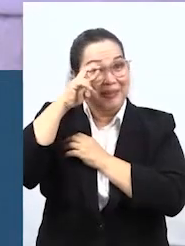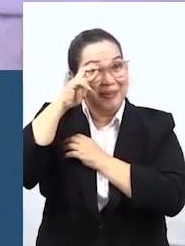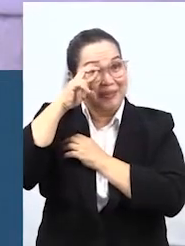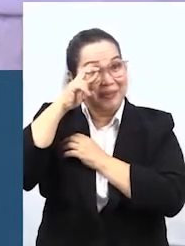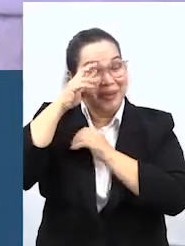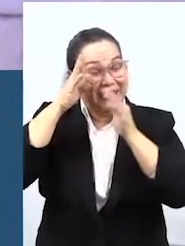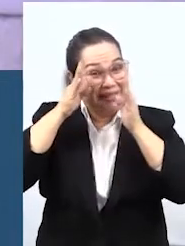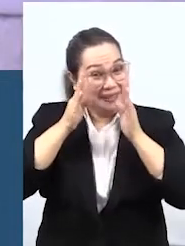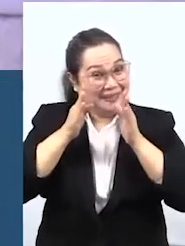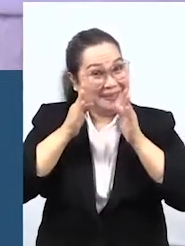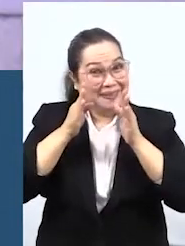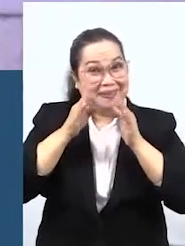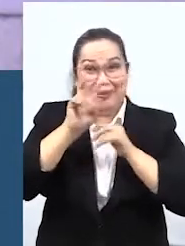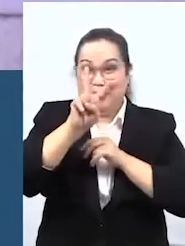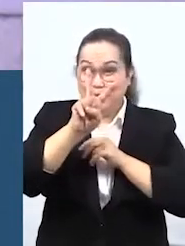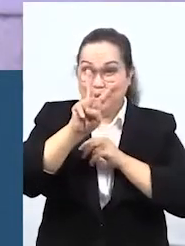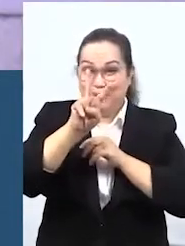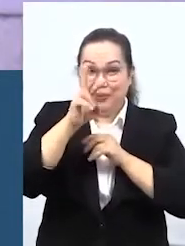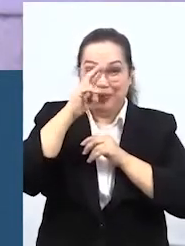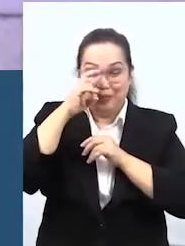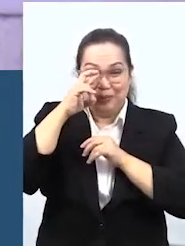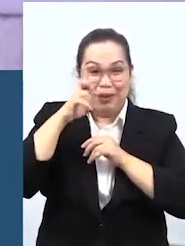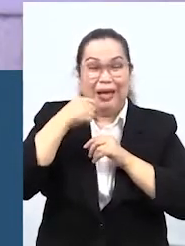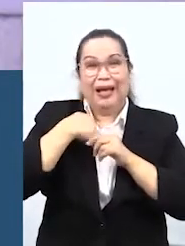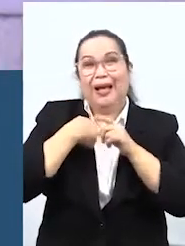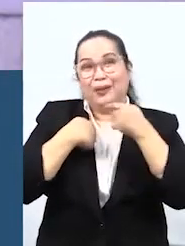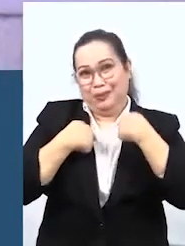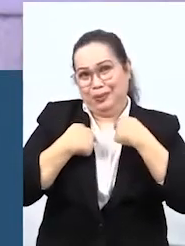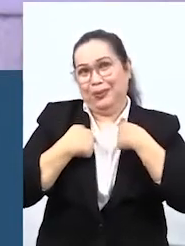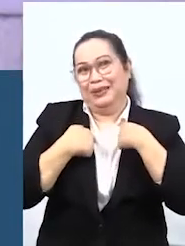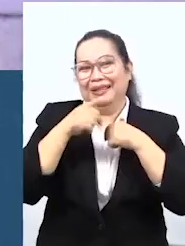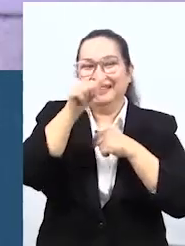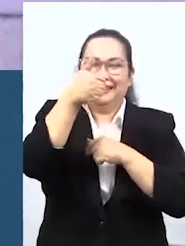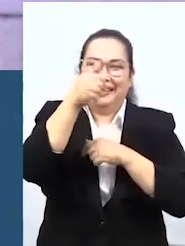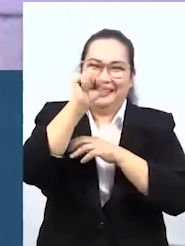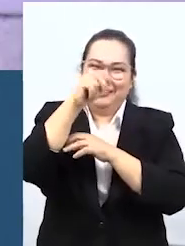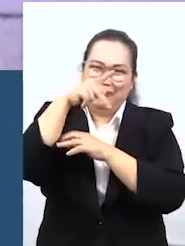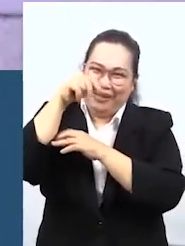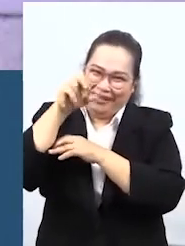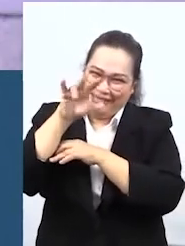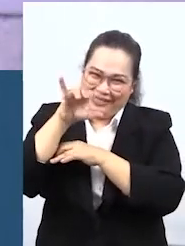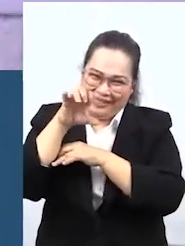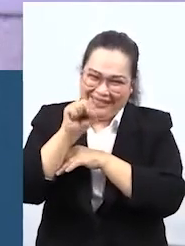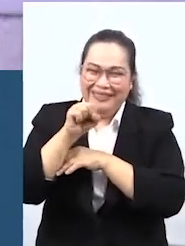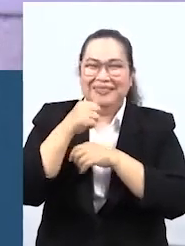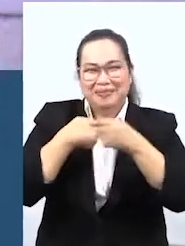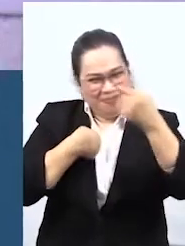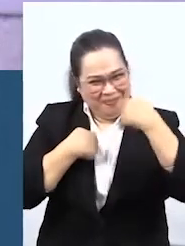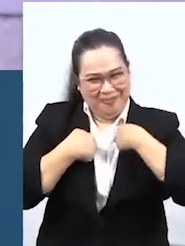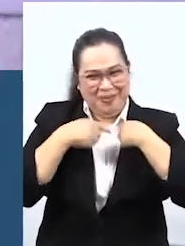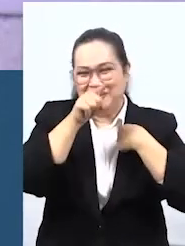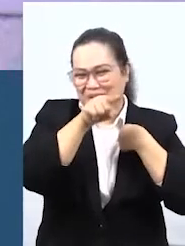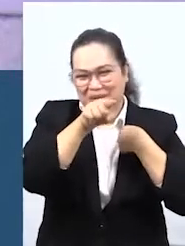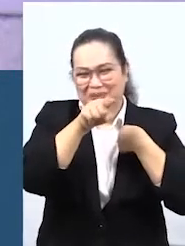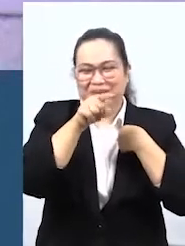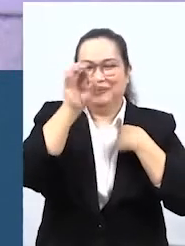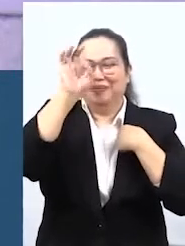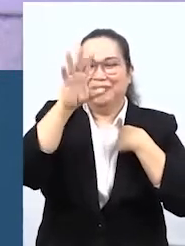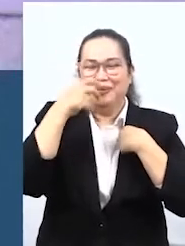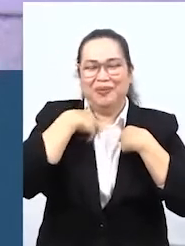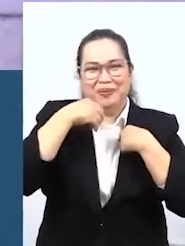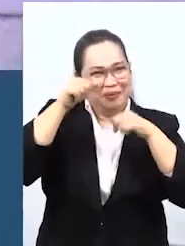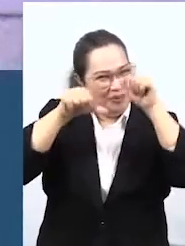two Spies I was one of the 10 Spies I would always be suspect